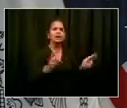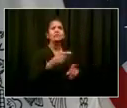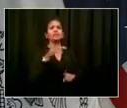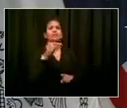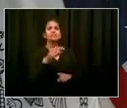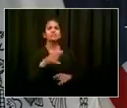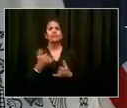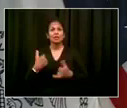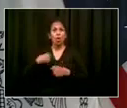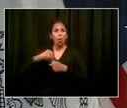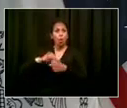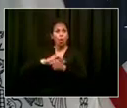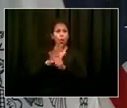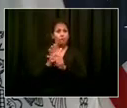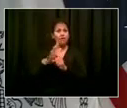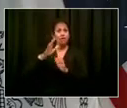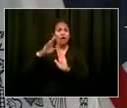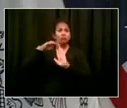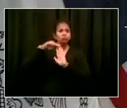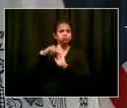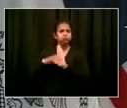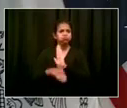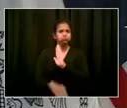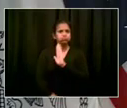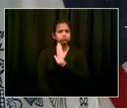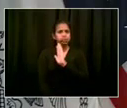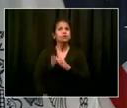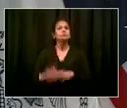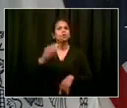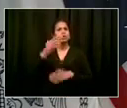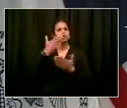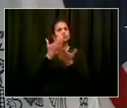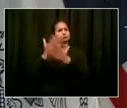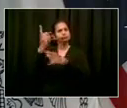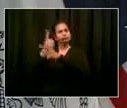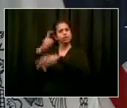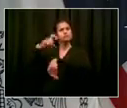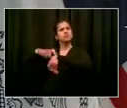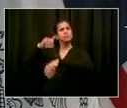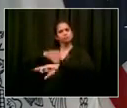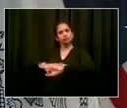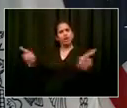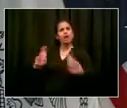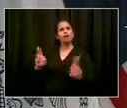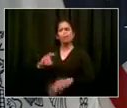room to work with. It's exactly the time to start getting out of hotels.